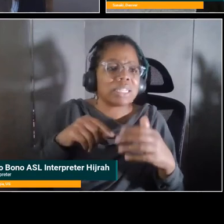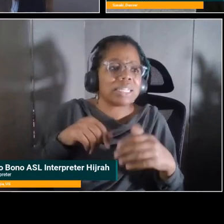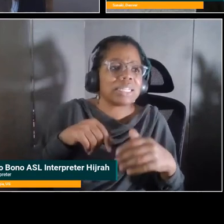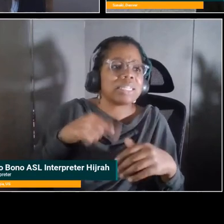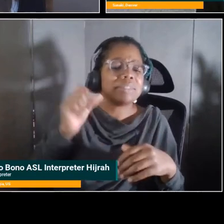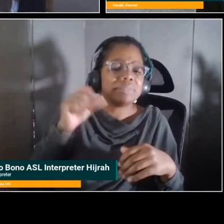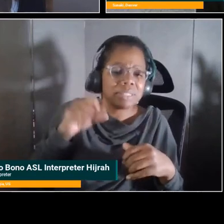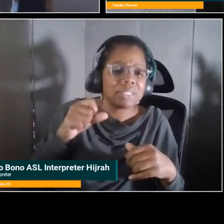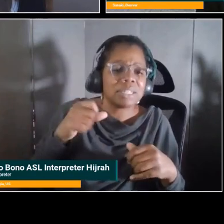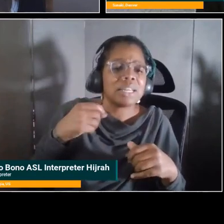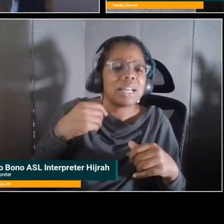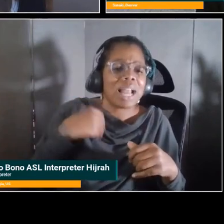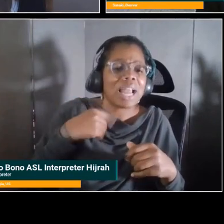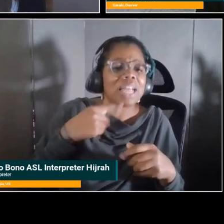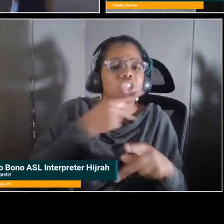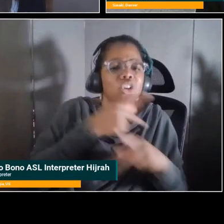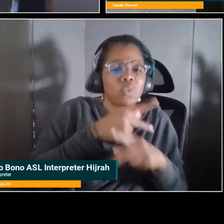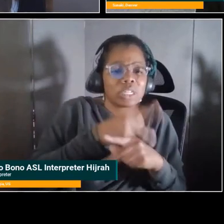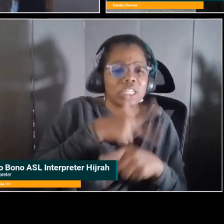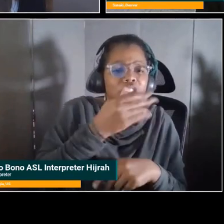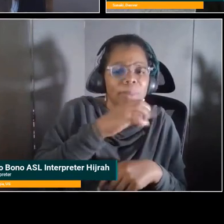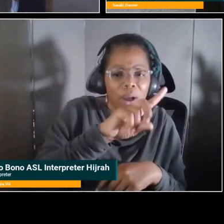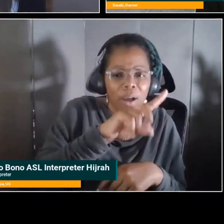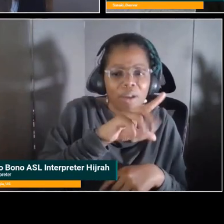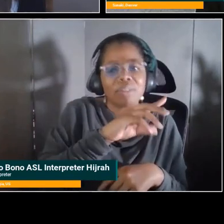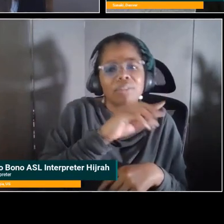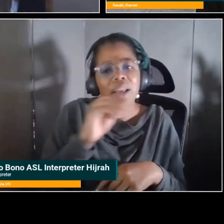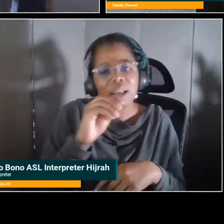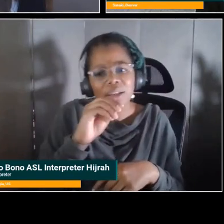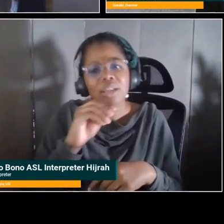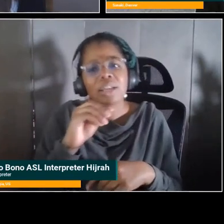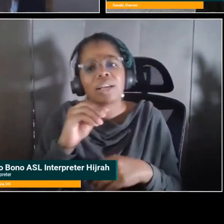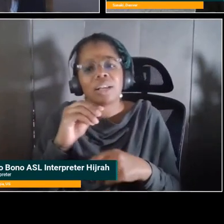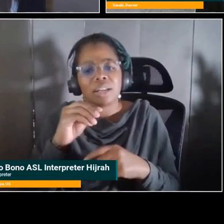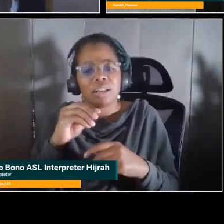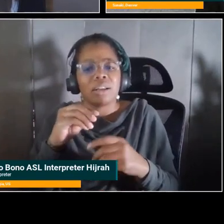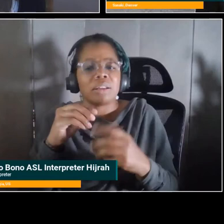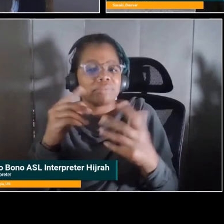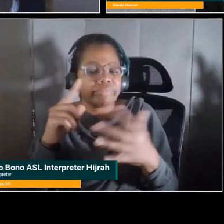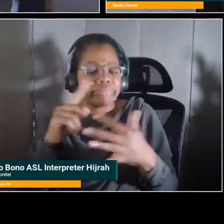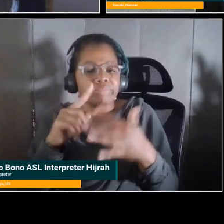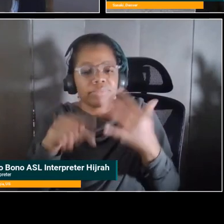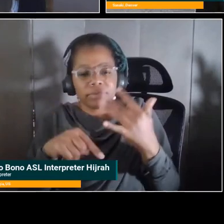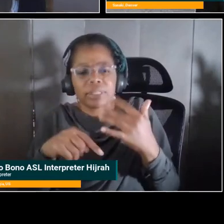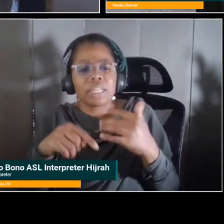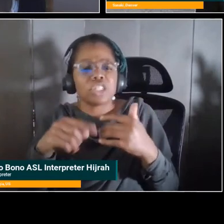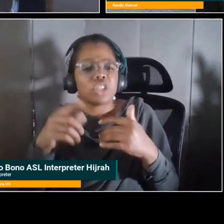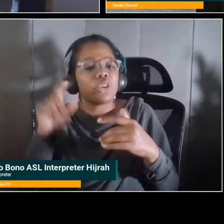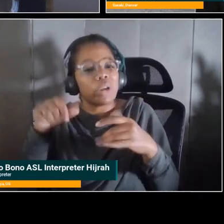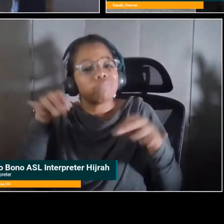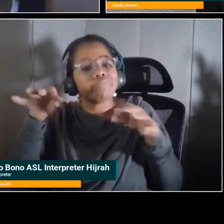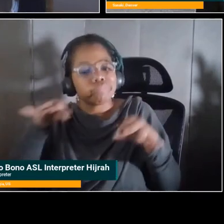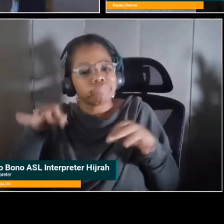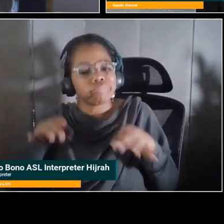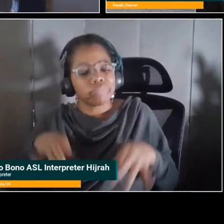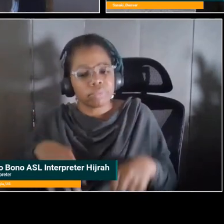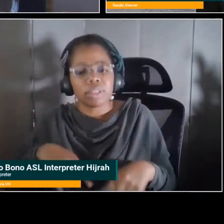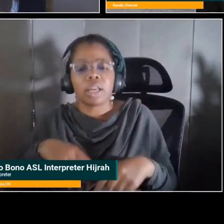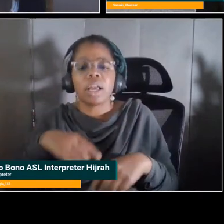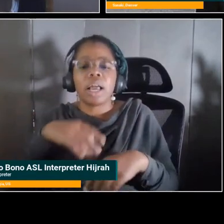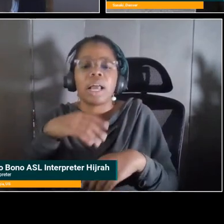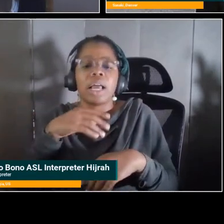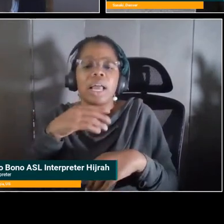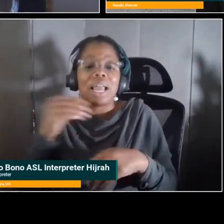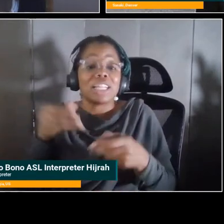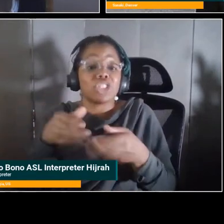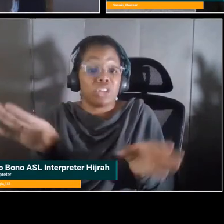a detention pond or retention pond, and there's like stormwater pattern that going to go through these. And in